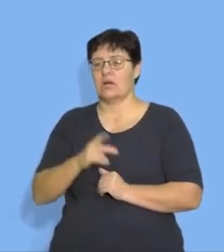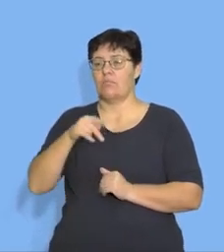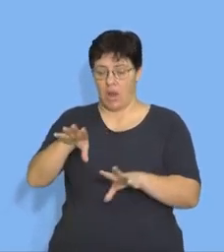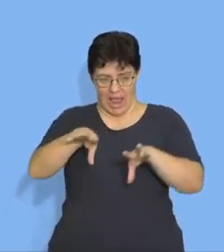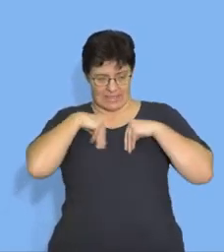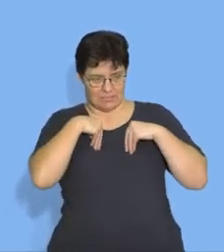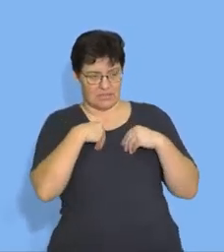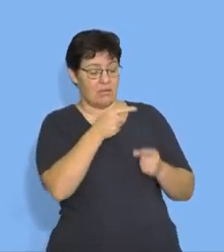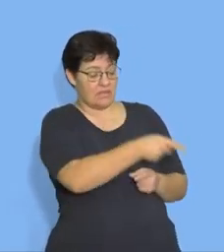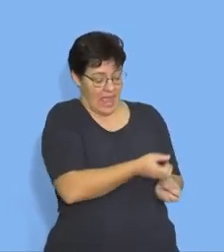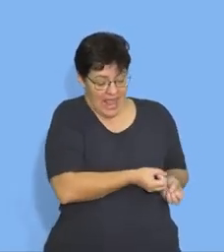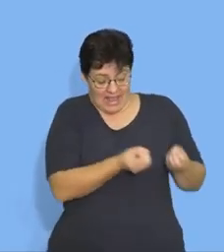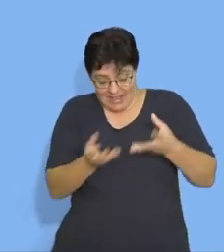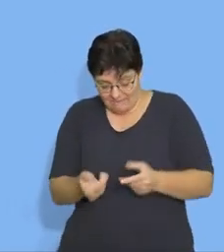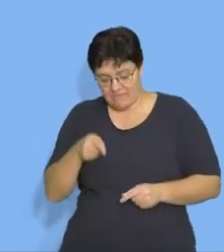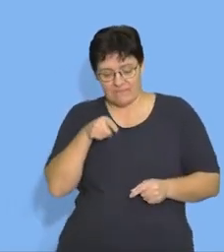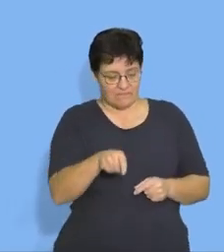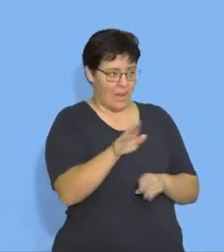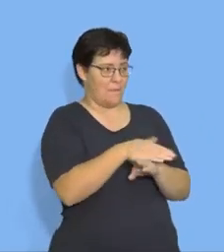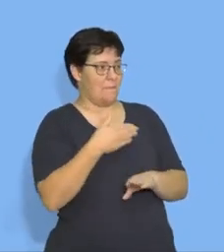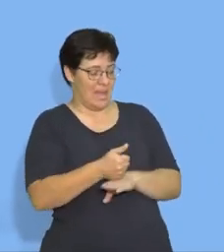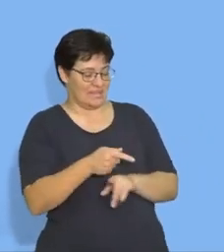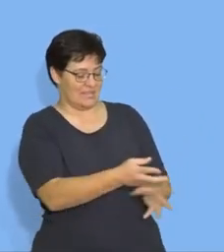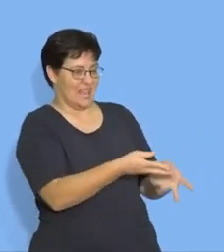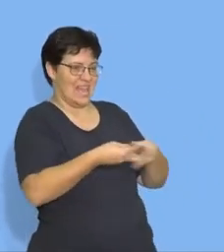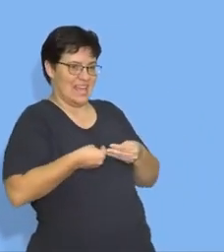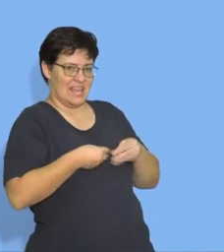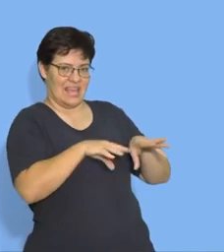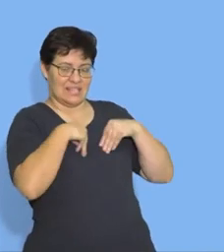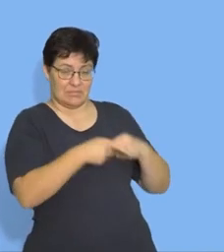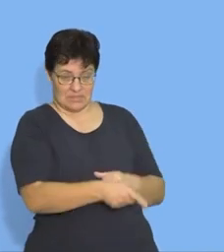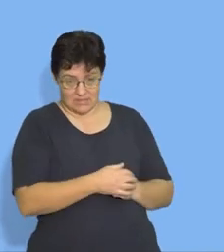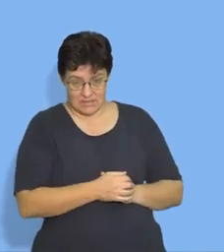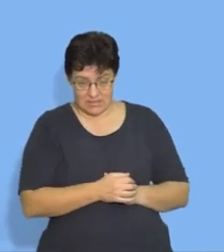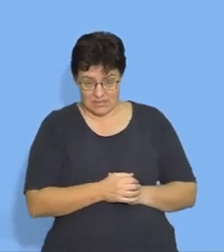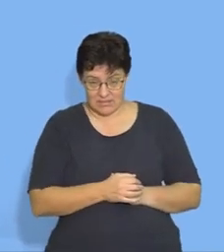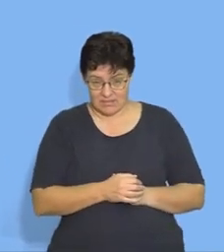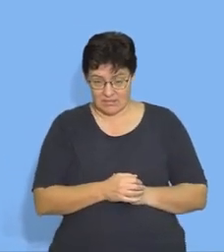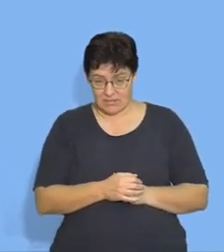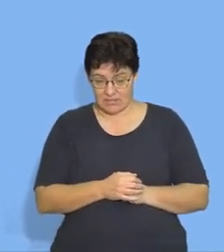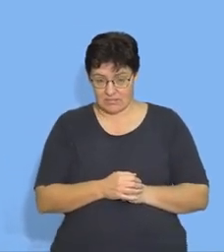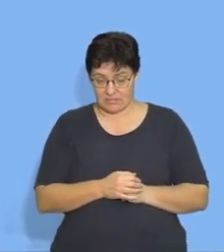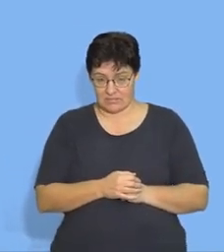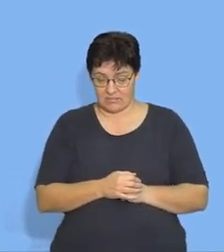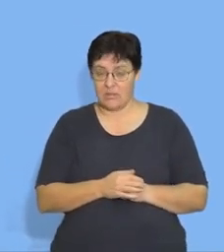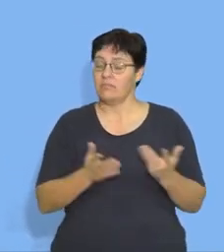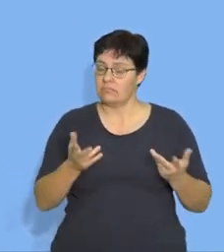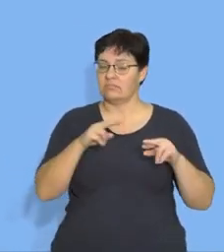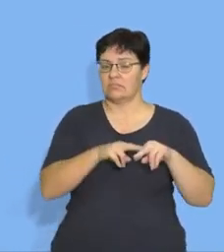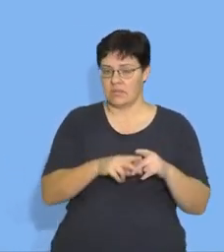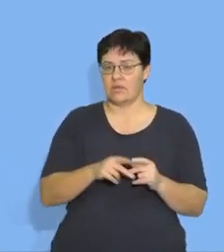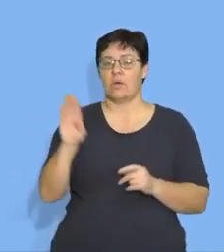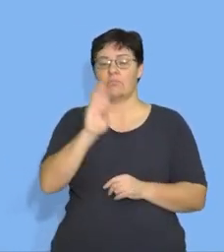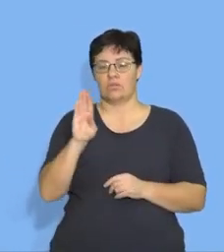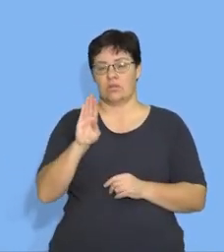a donor-recipient kind of a relationship between an acid and a base according to Bronsted-Lowry